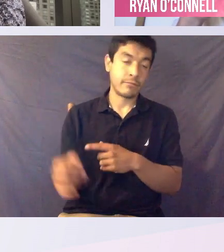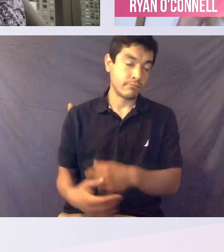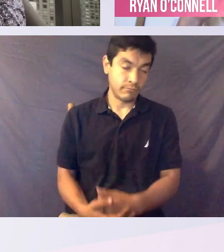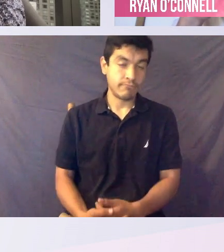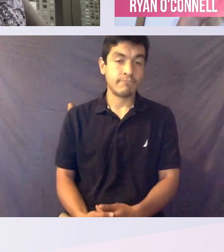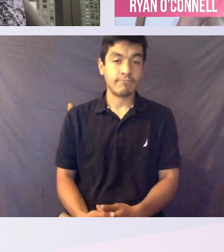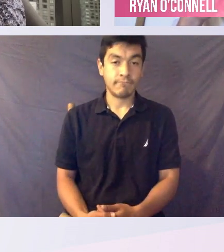Wow.